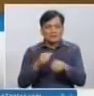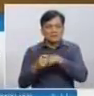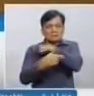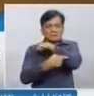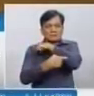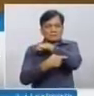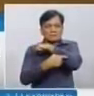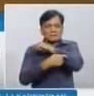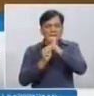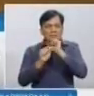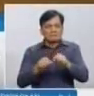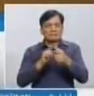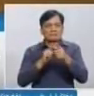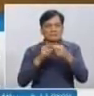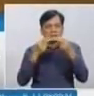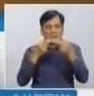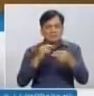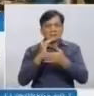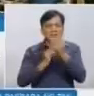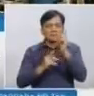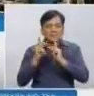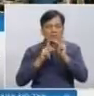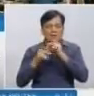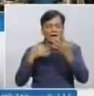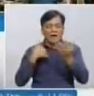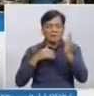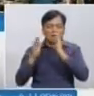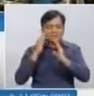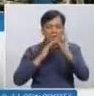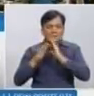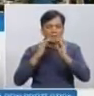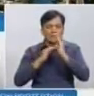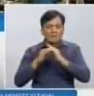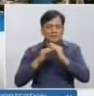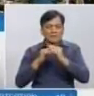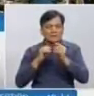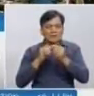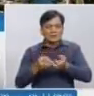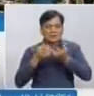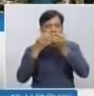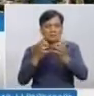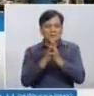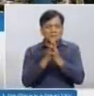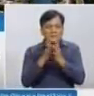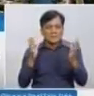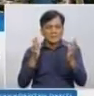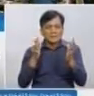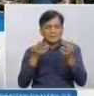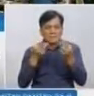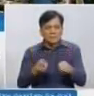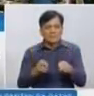and eventually, it is the innocent who will suffer and bear its horrible